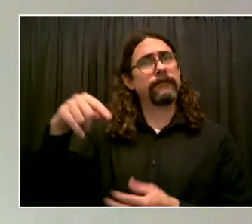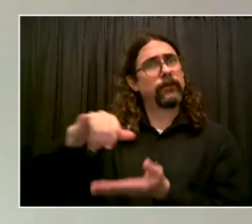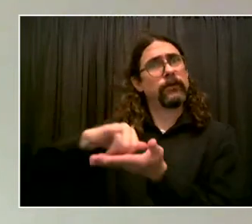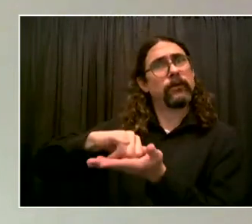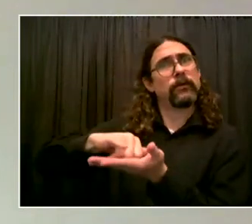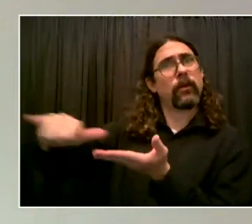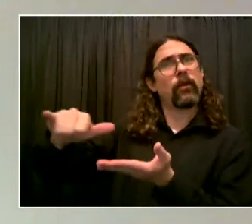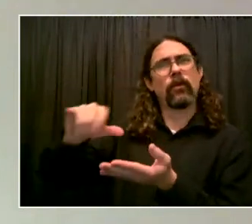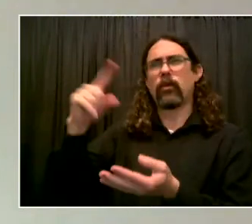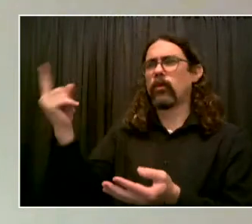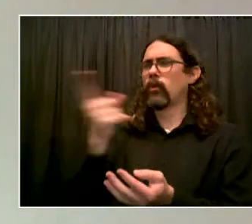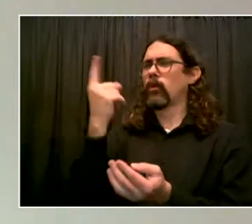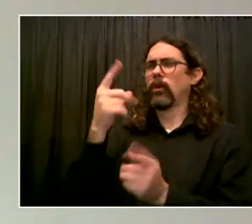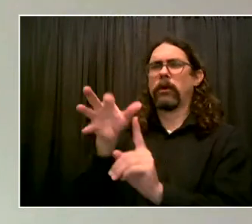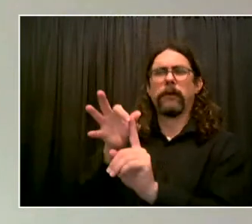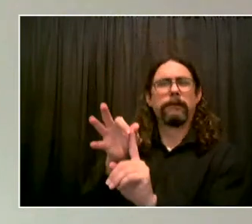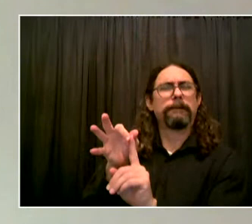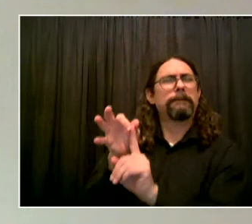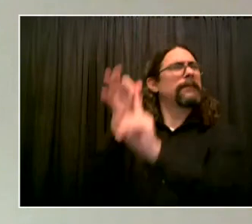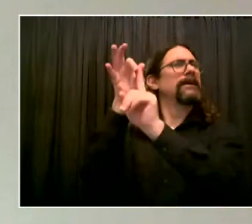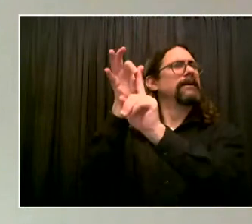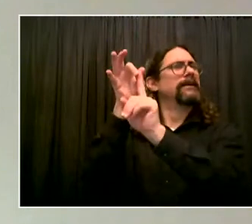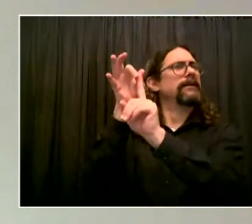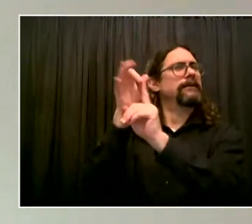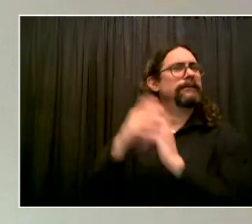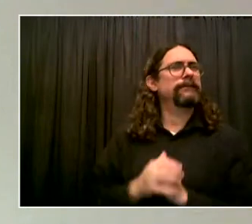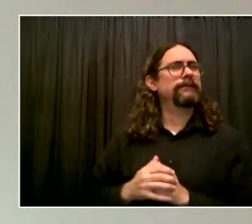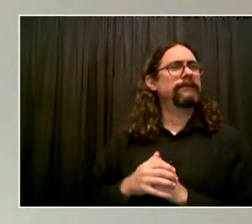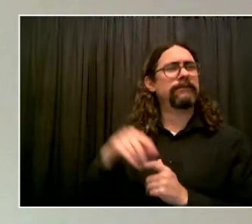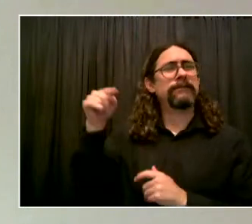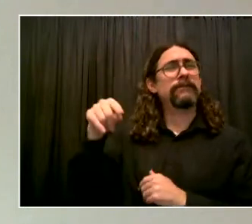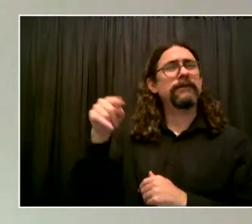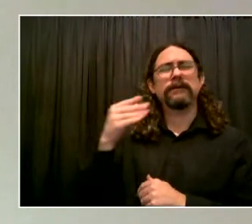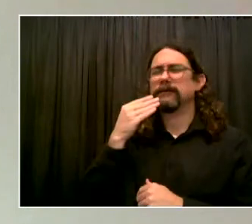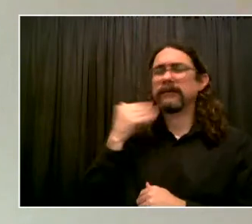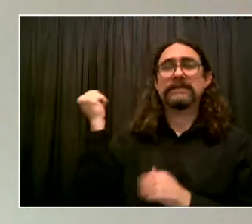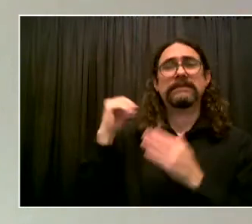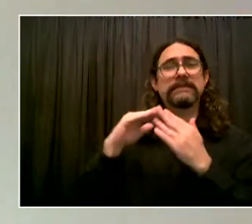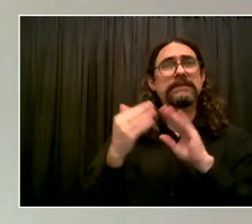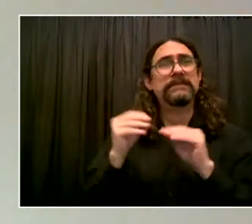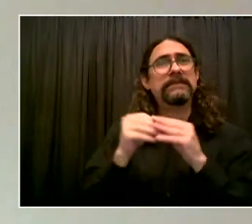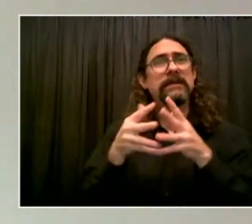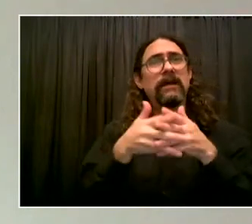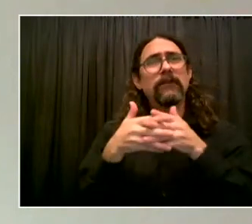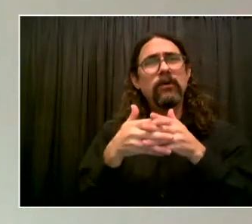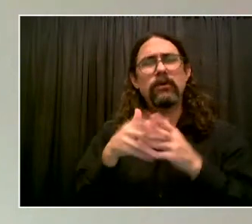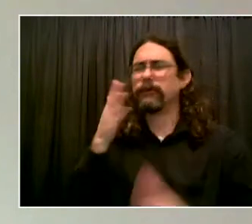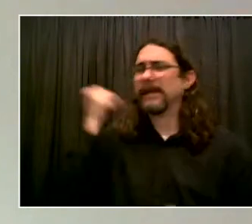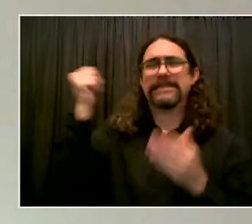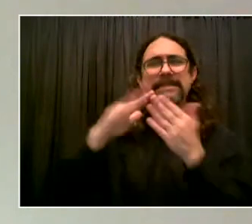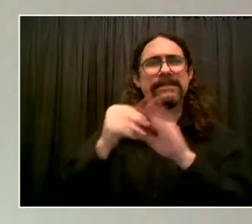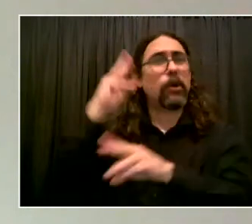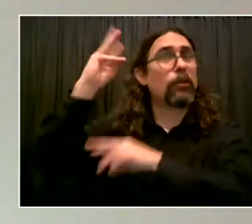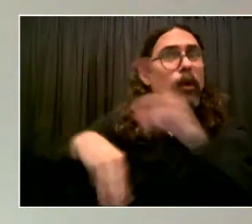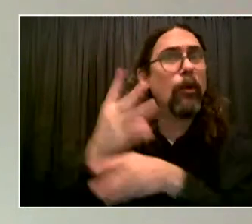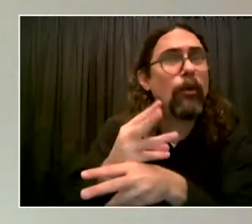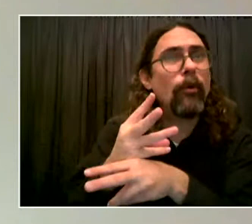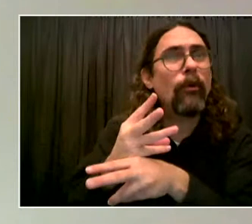arguably the greatest city in the world. But to be great, we need to be first. We need to